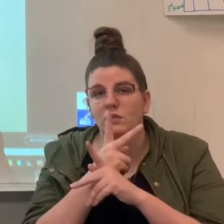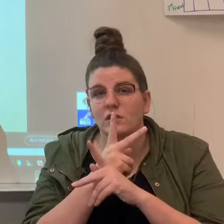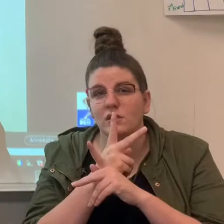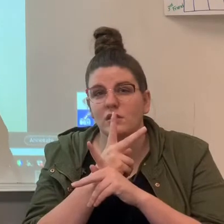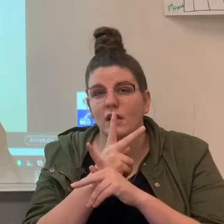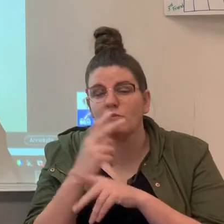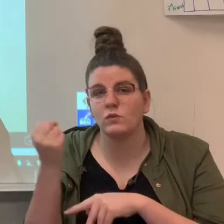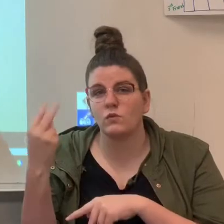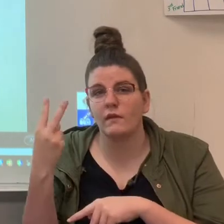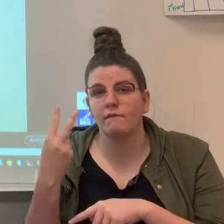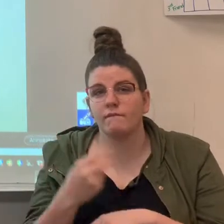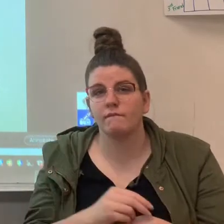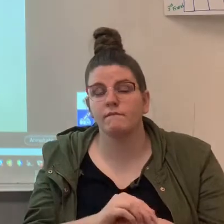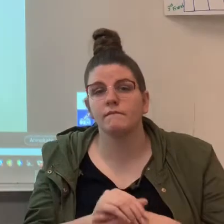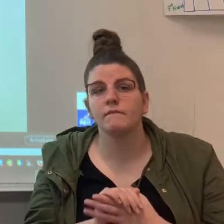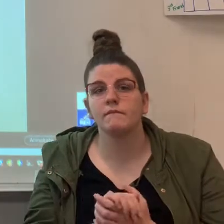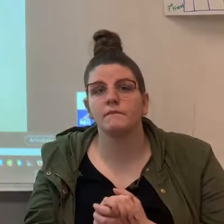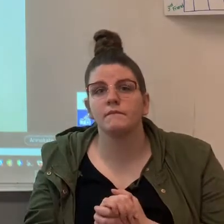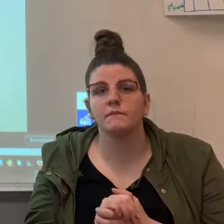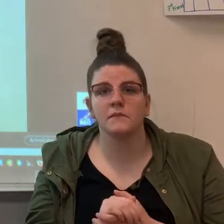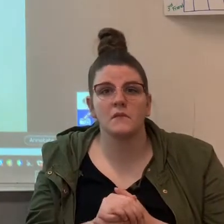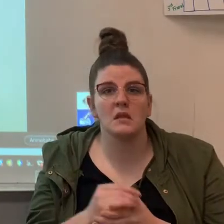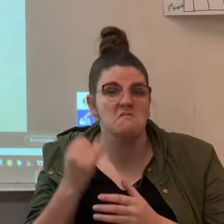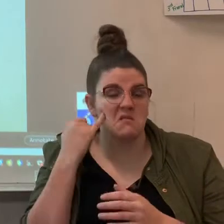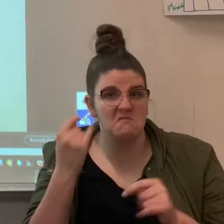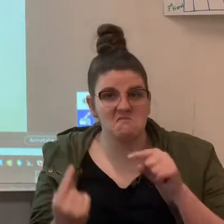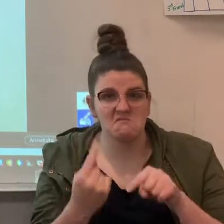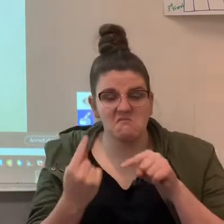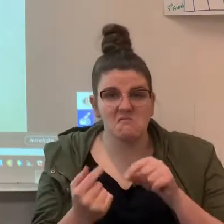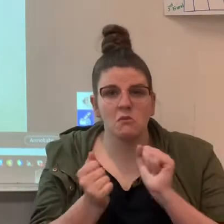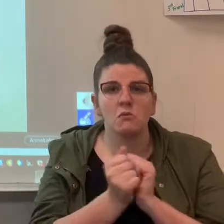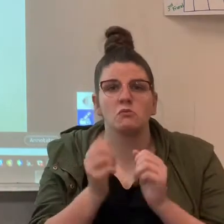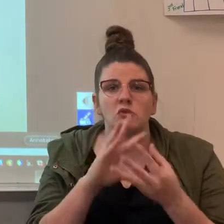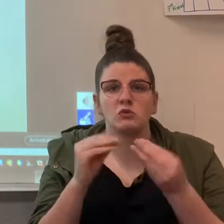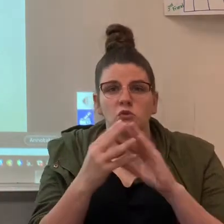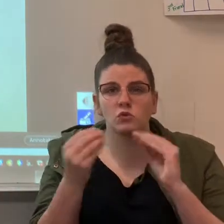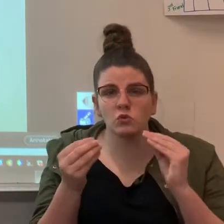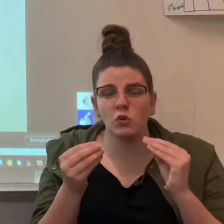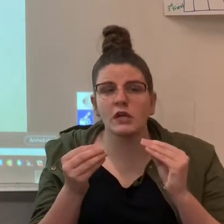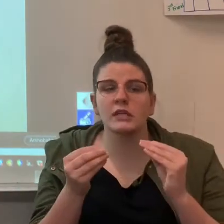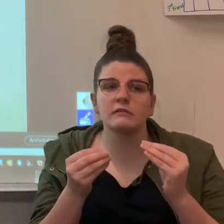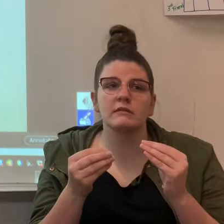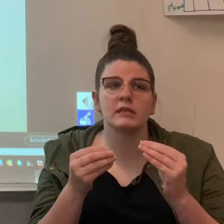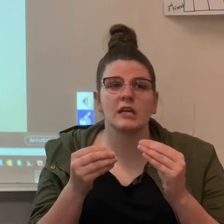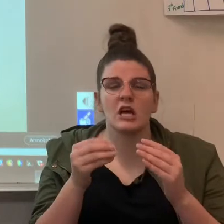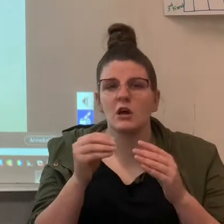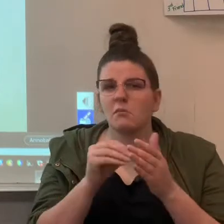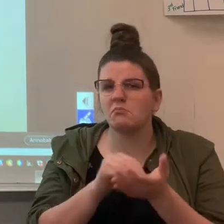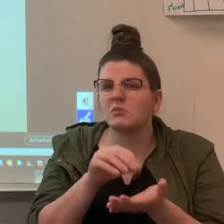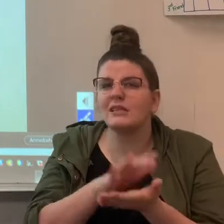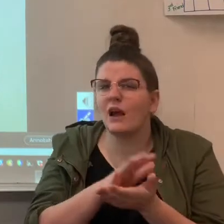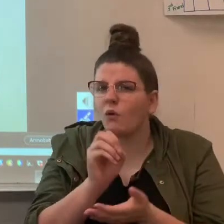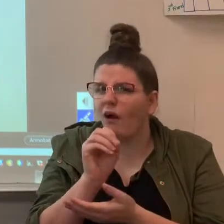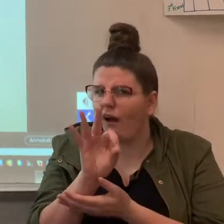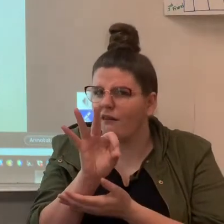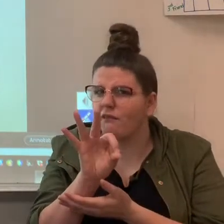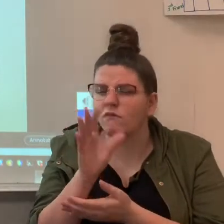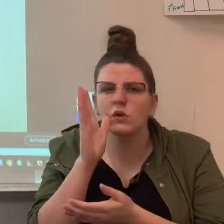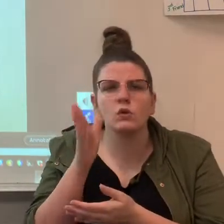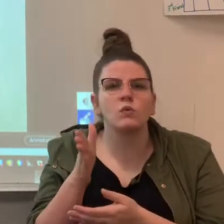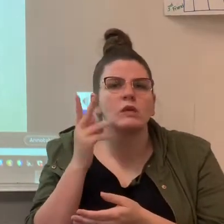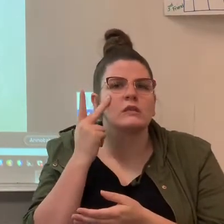times 12. So if you're struggling with your story problems, put it in there, put the of in there, and you'll see